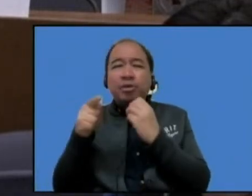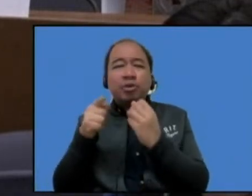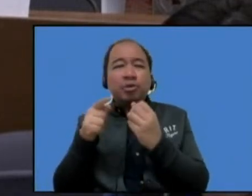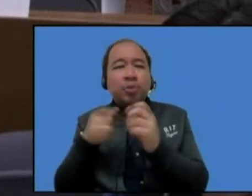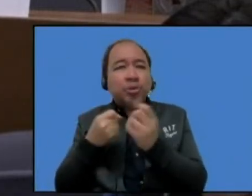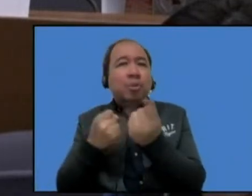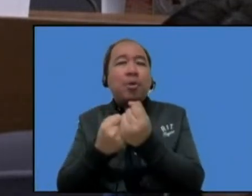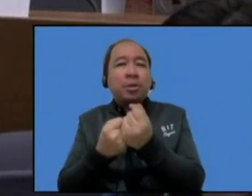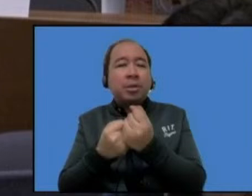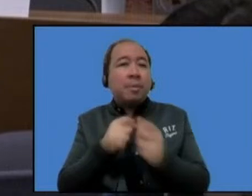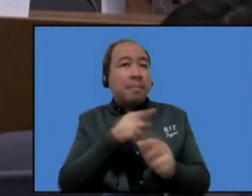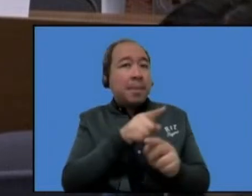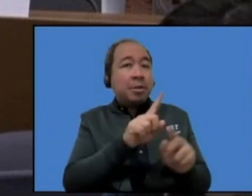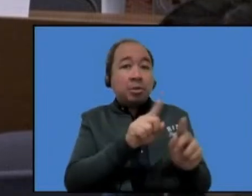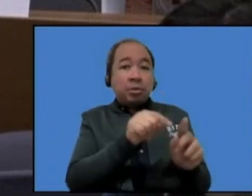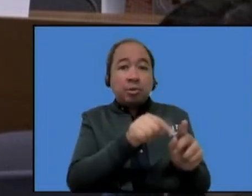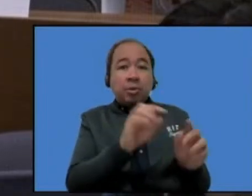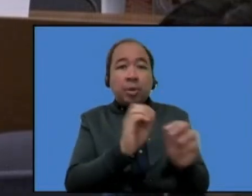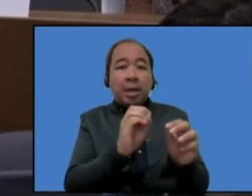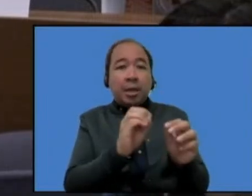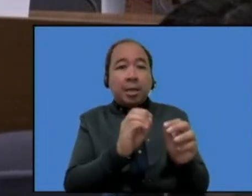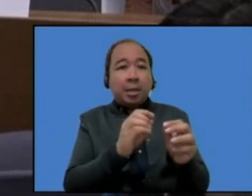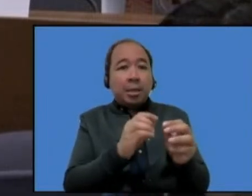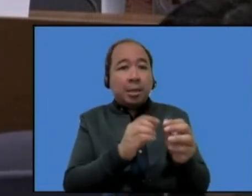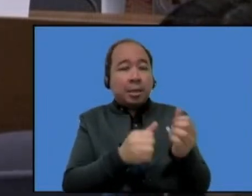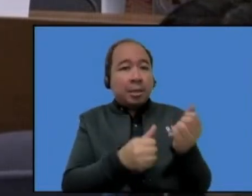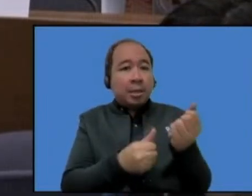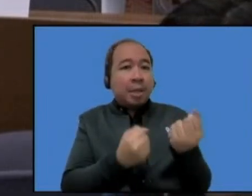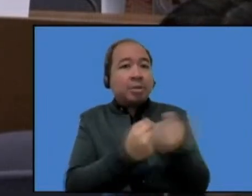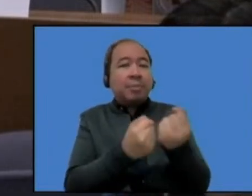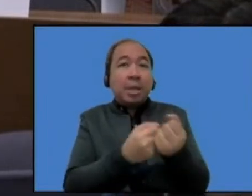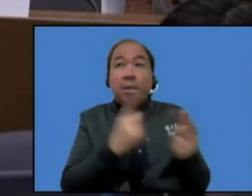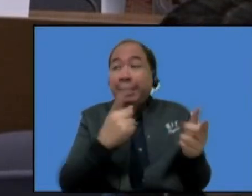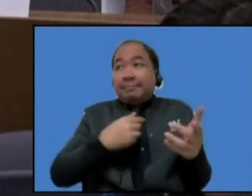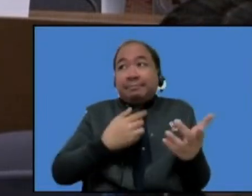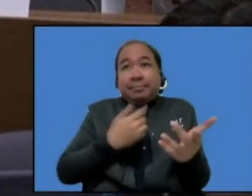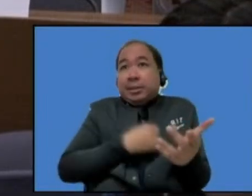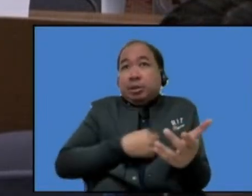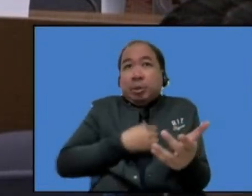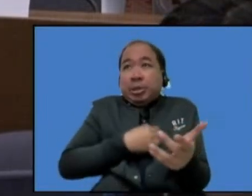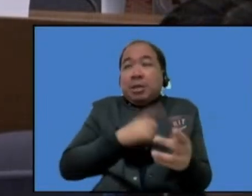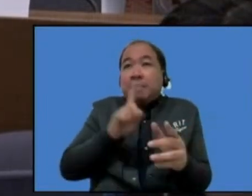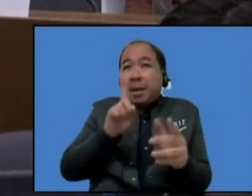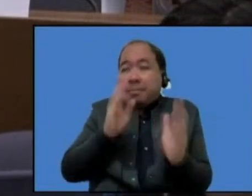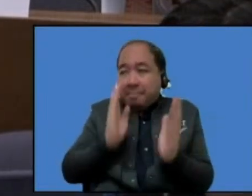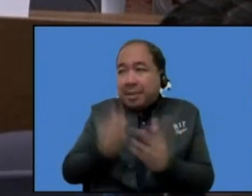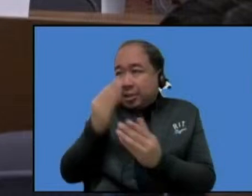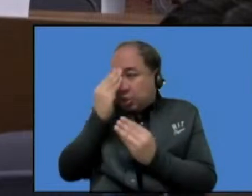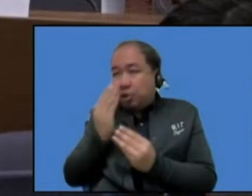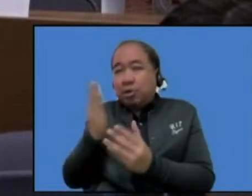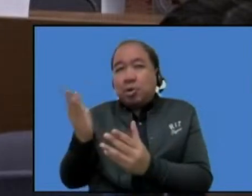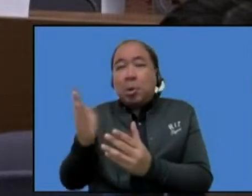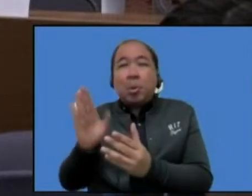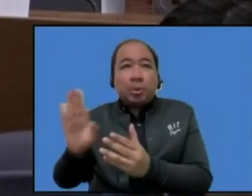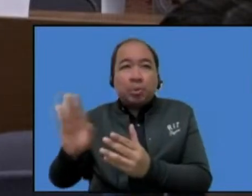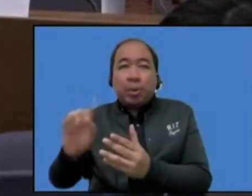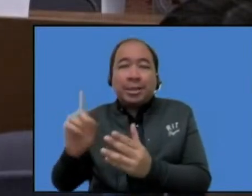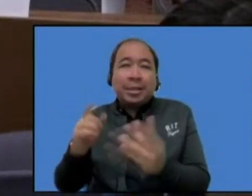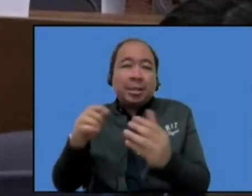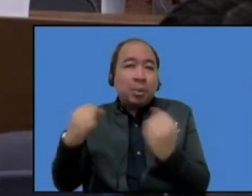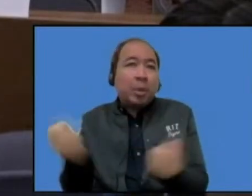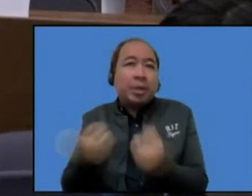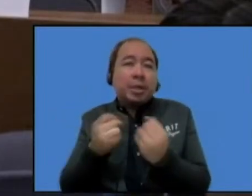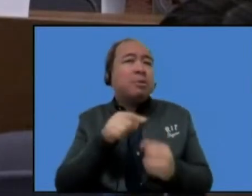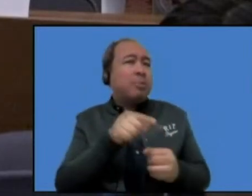any assistance after that. No, I'm sorry, but he needs to know what he has done. Yeah, he'll answer the question. Yeah? He'll answer the question,